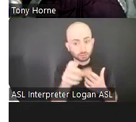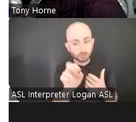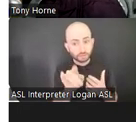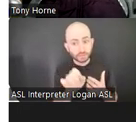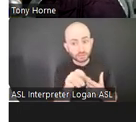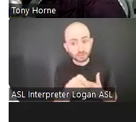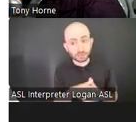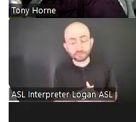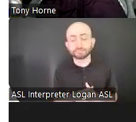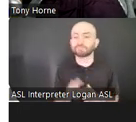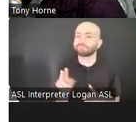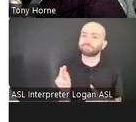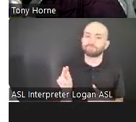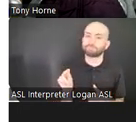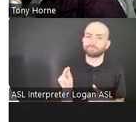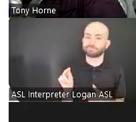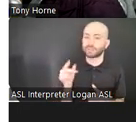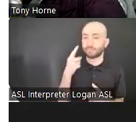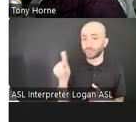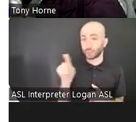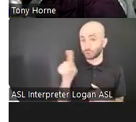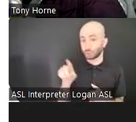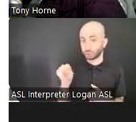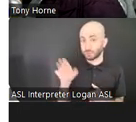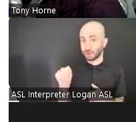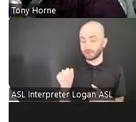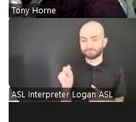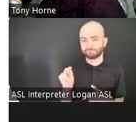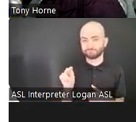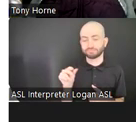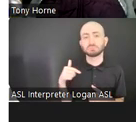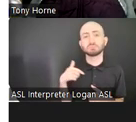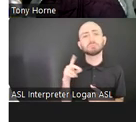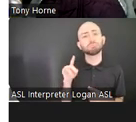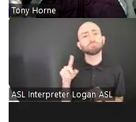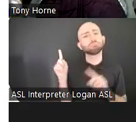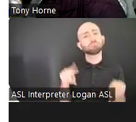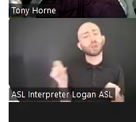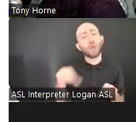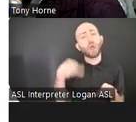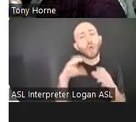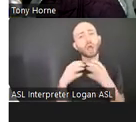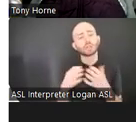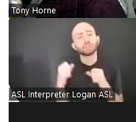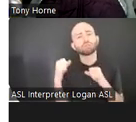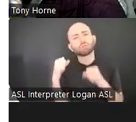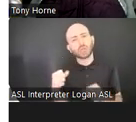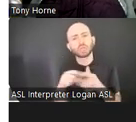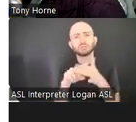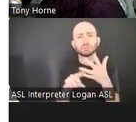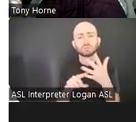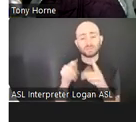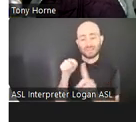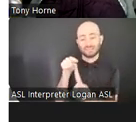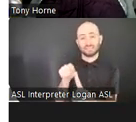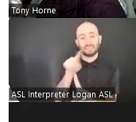not for zumba i still attended other like strength training or different classes like that but not for that specific